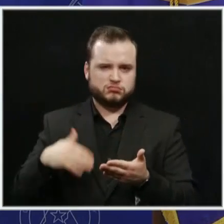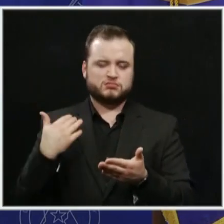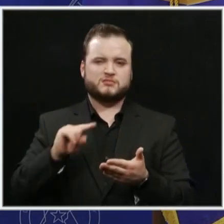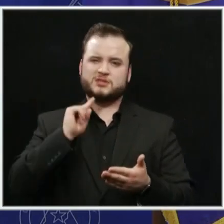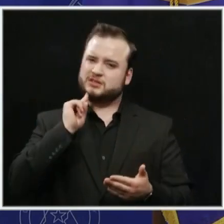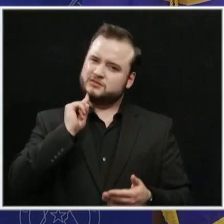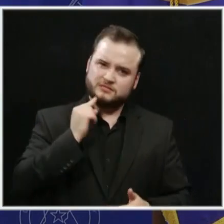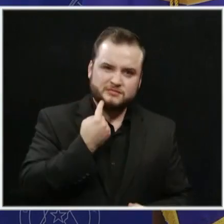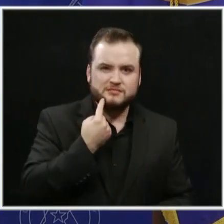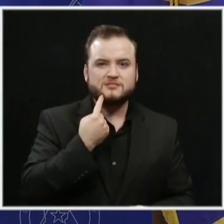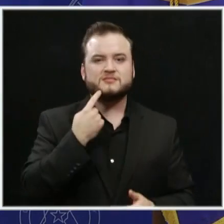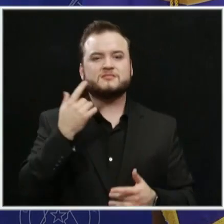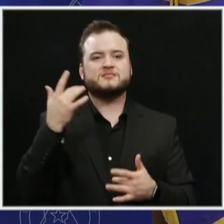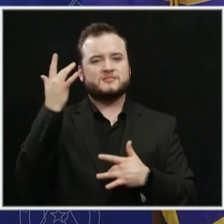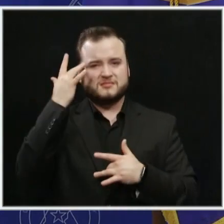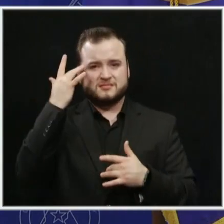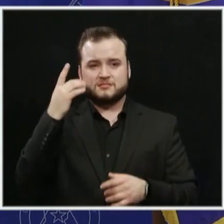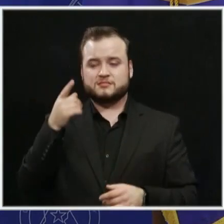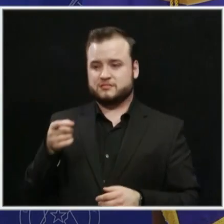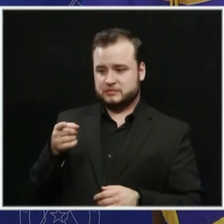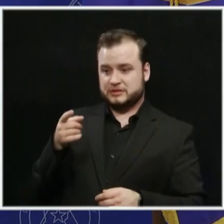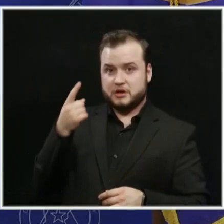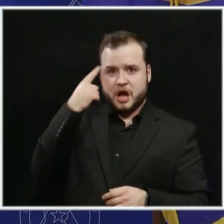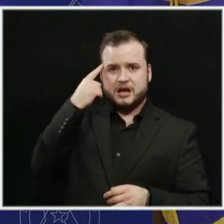tube out, we have to put it back in.